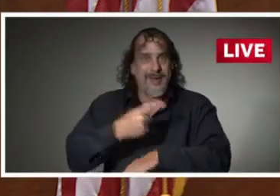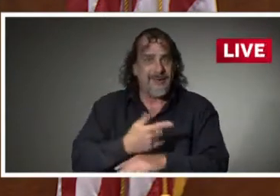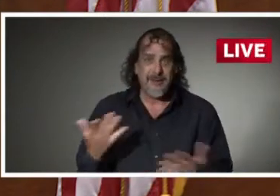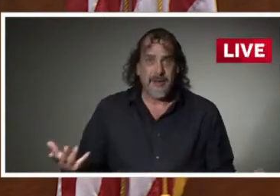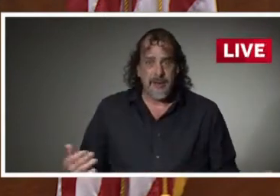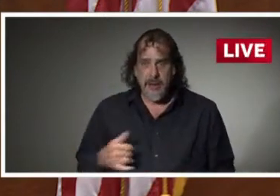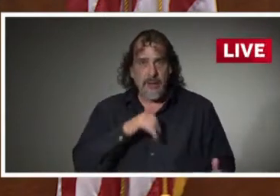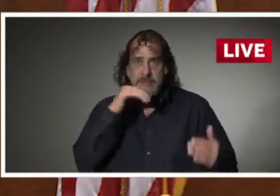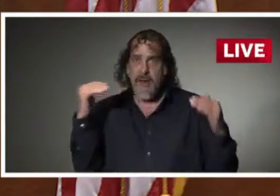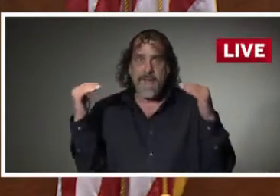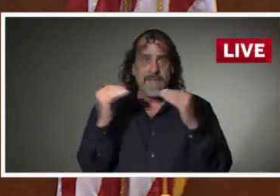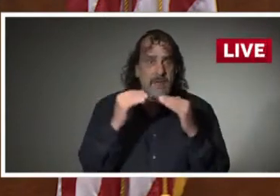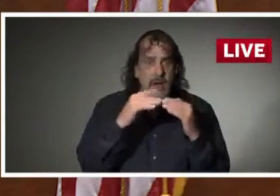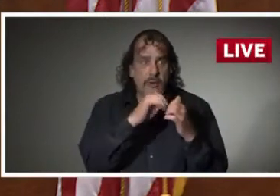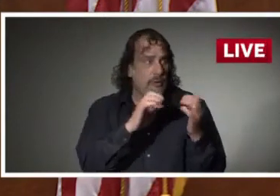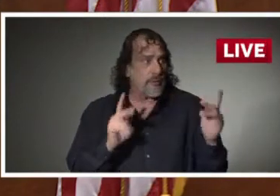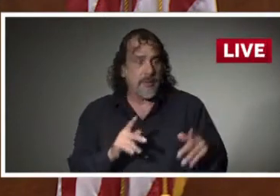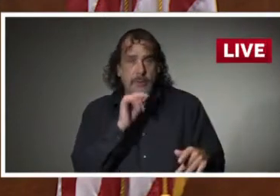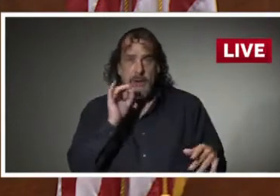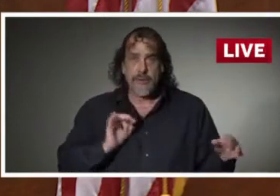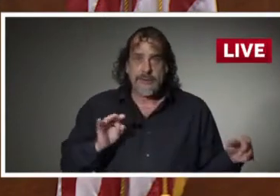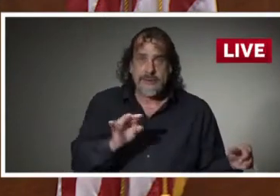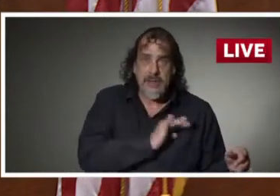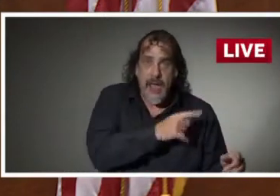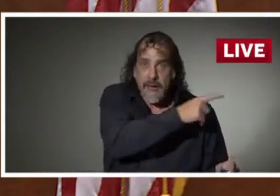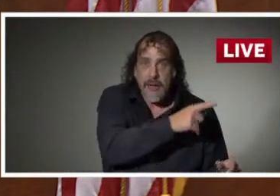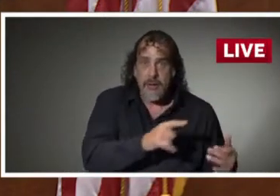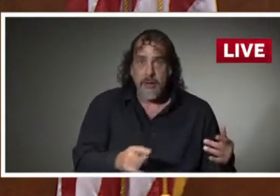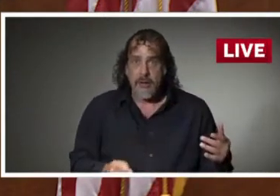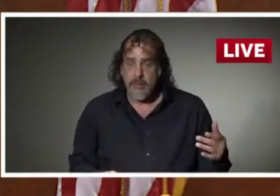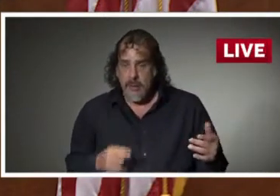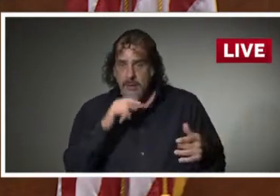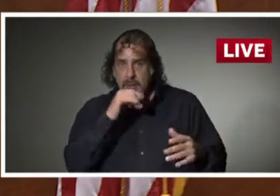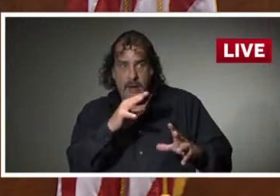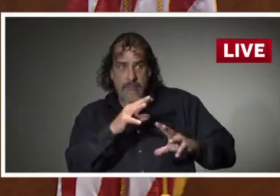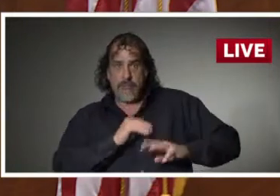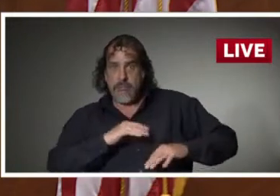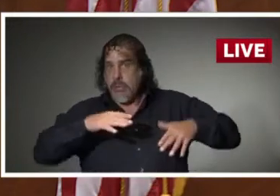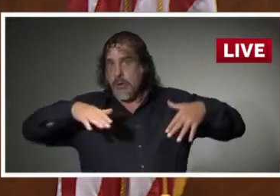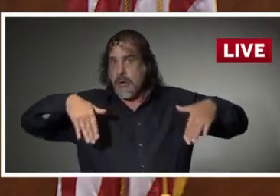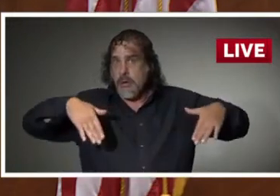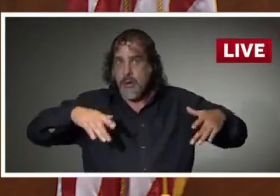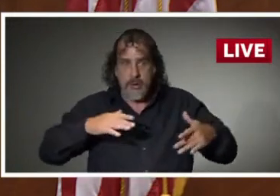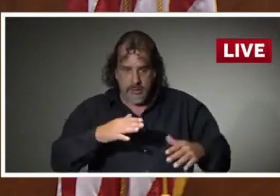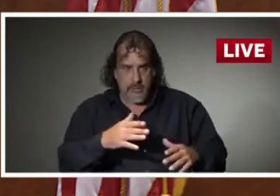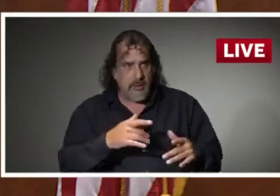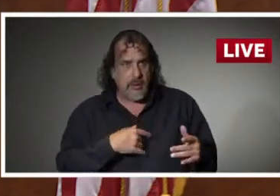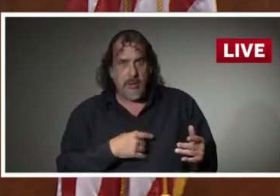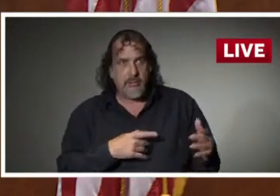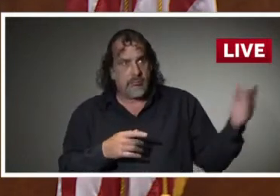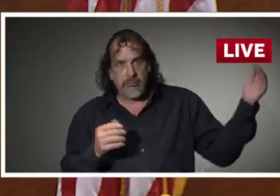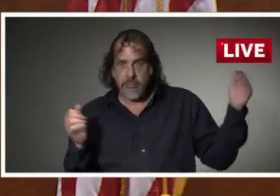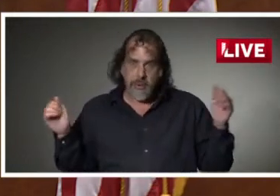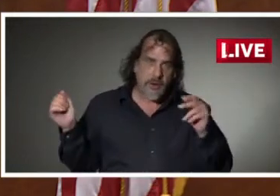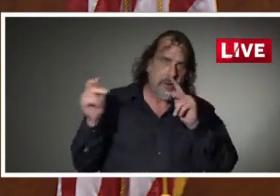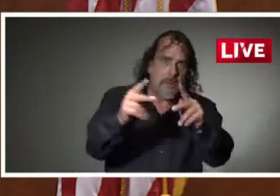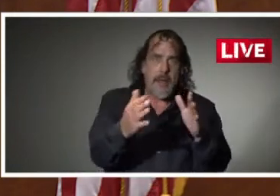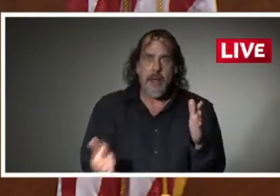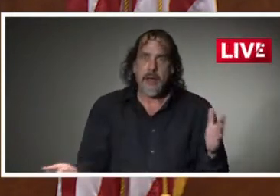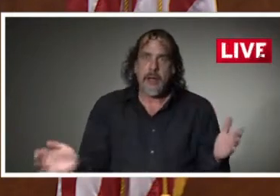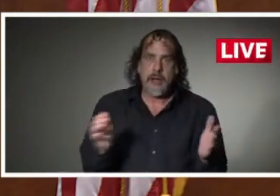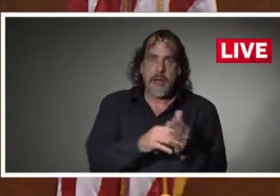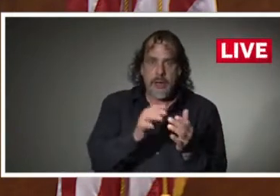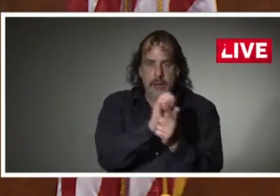the people that are staff, to those individuals that have not contracted the virus, to ask them to be back in